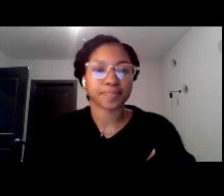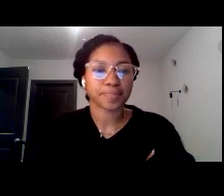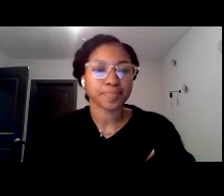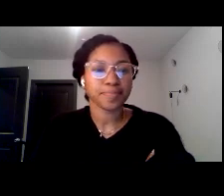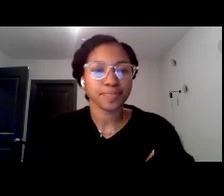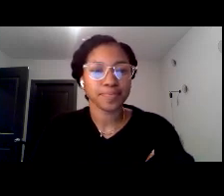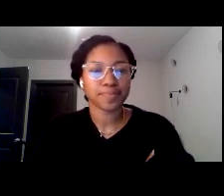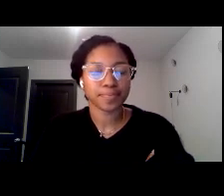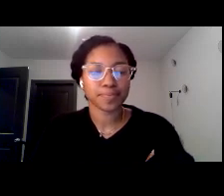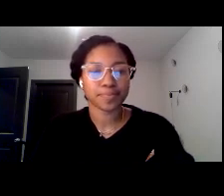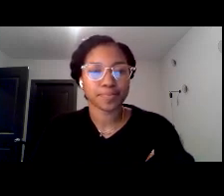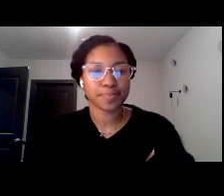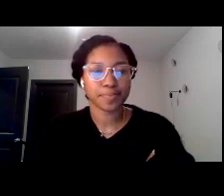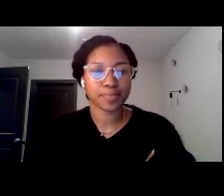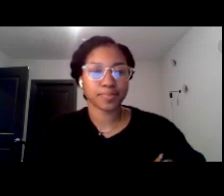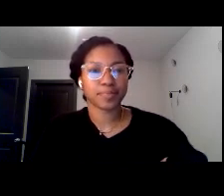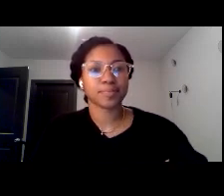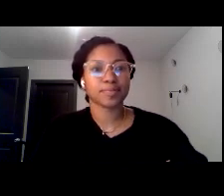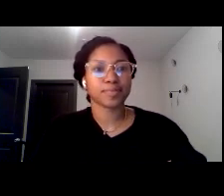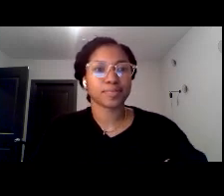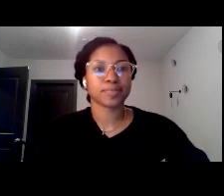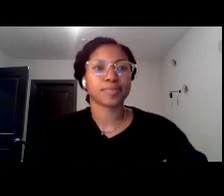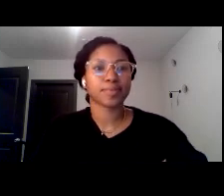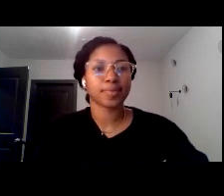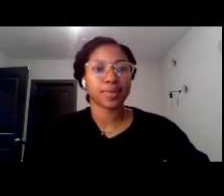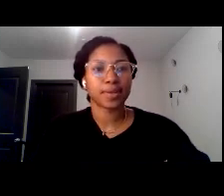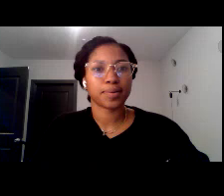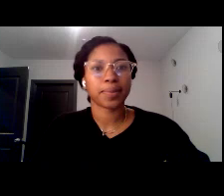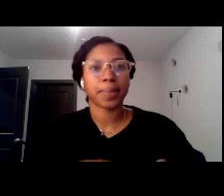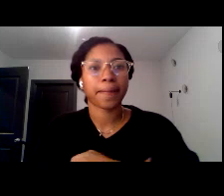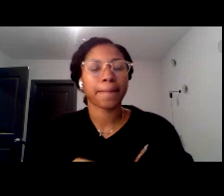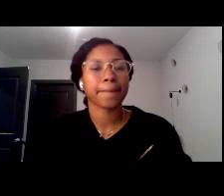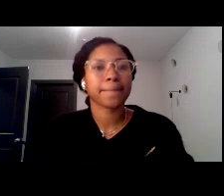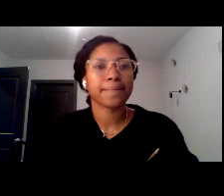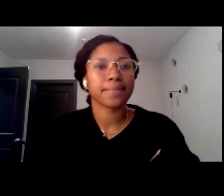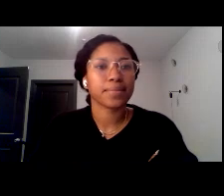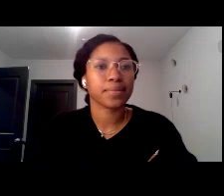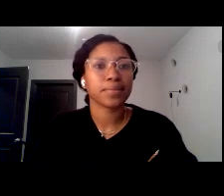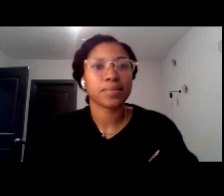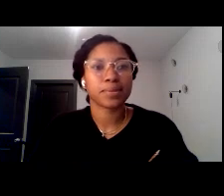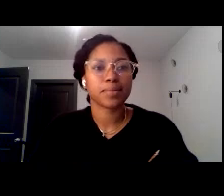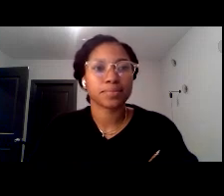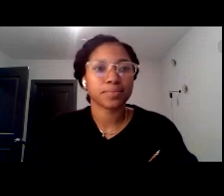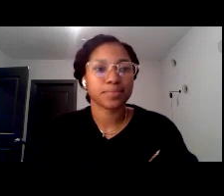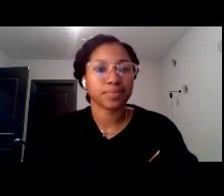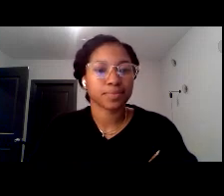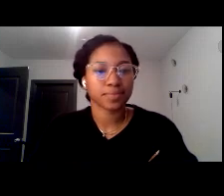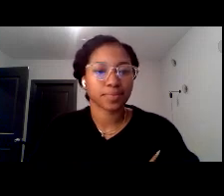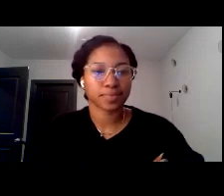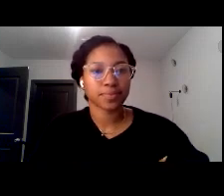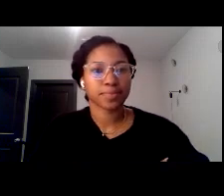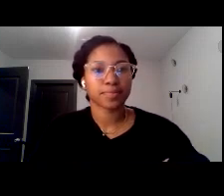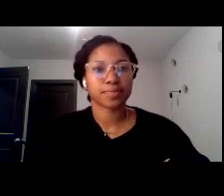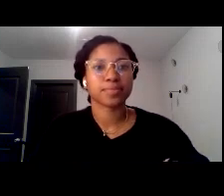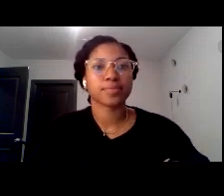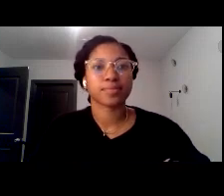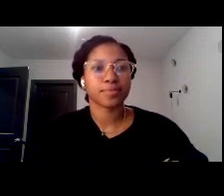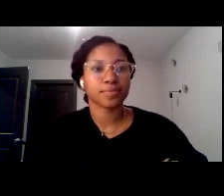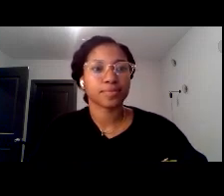quick. Monitoring process, our older programs, they are aware of the monitoring process. There's never an unannounced